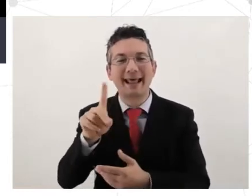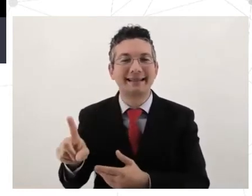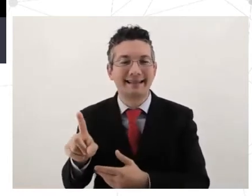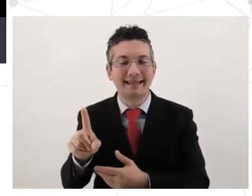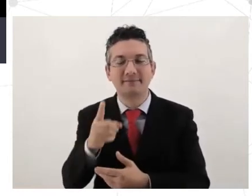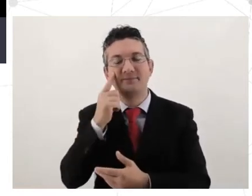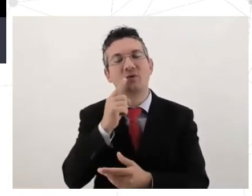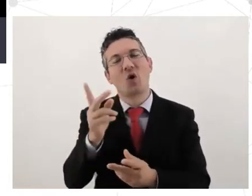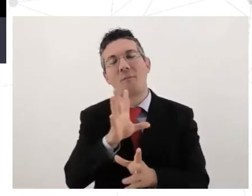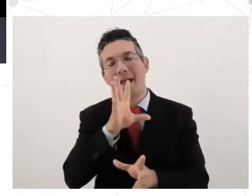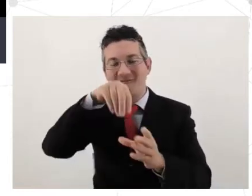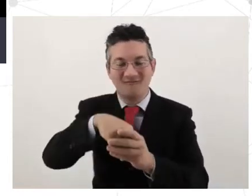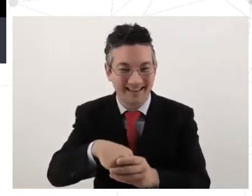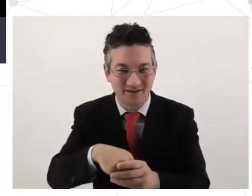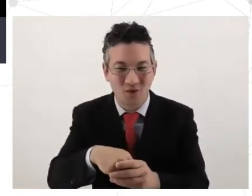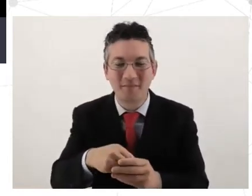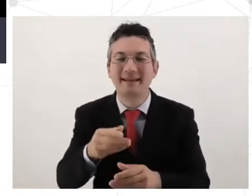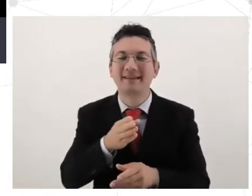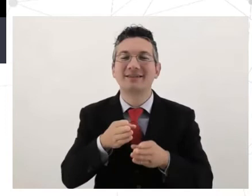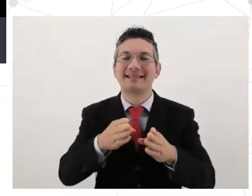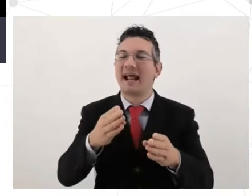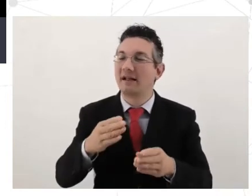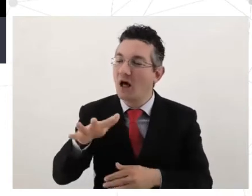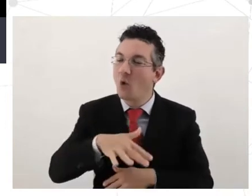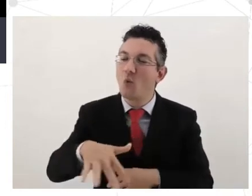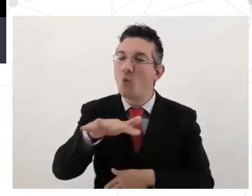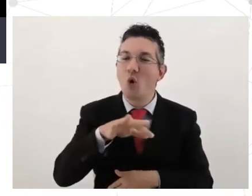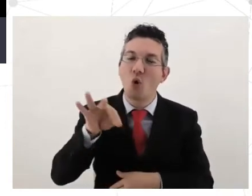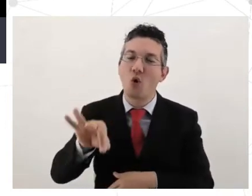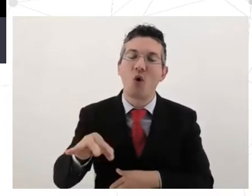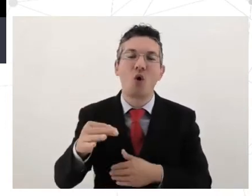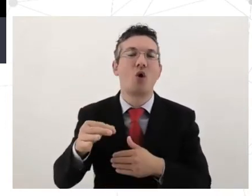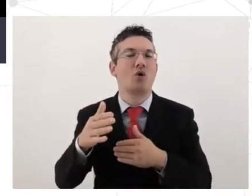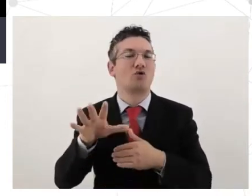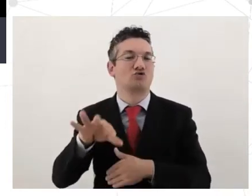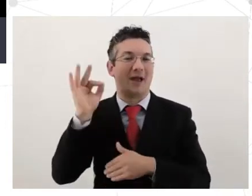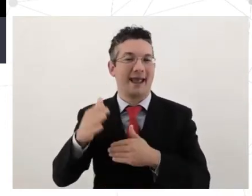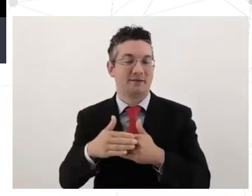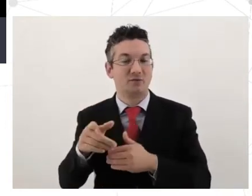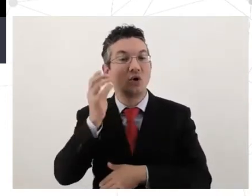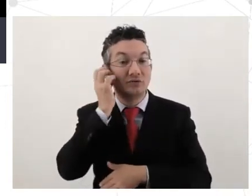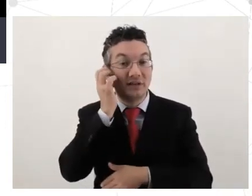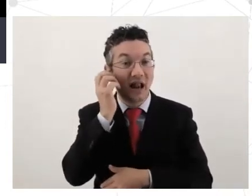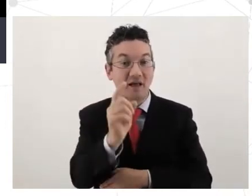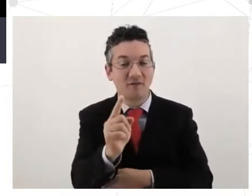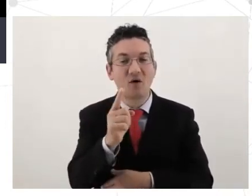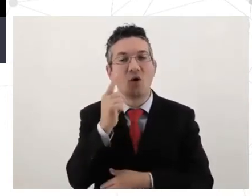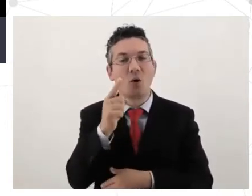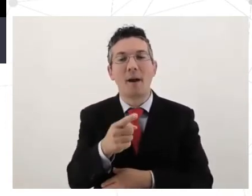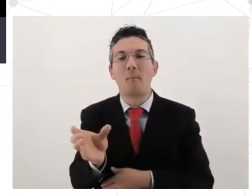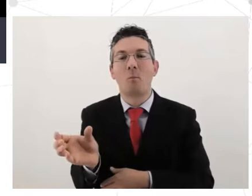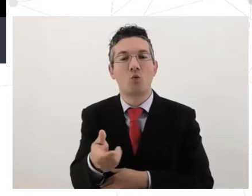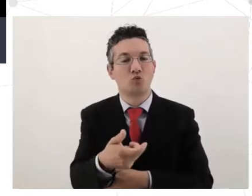At each intersection, you can use the phone again to choose which road to go down, or explore your immediate surroundings using the familiar